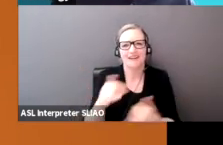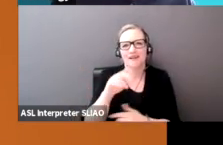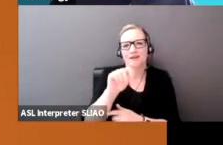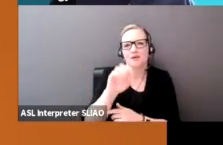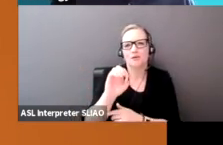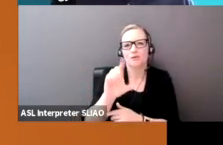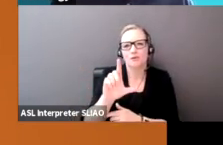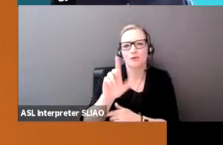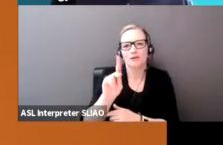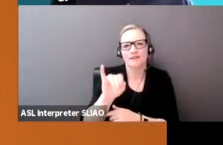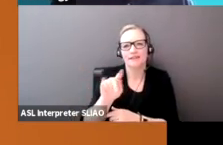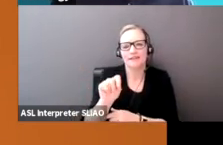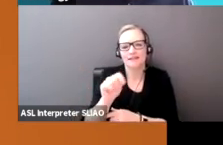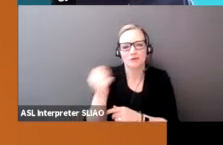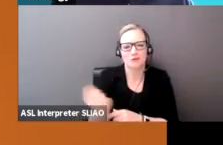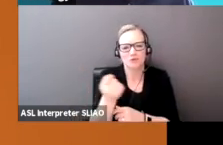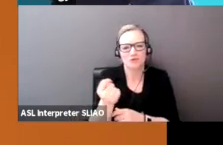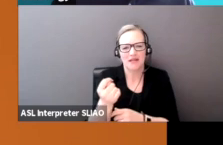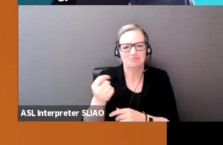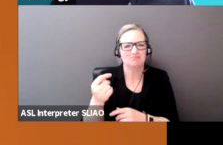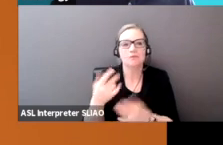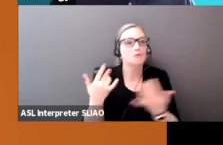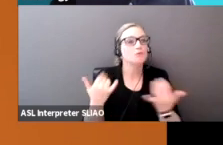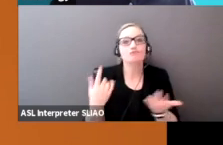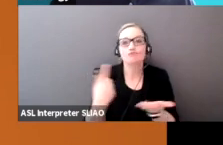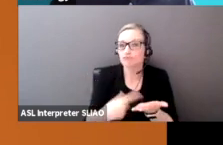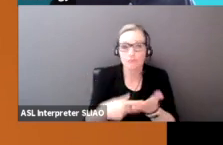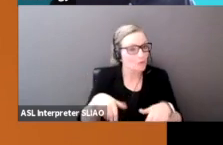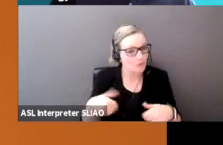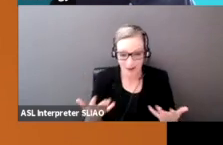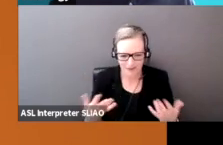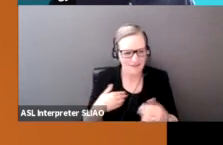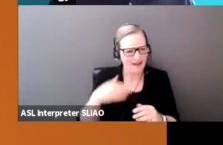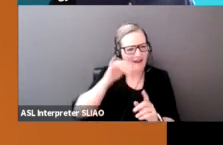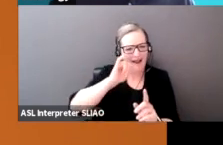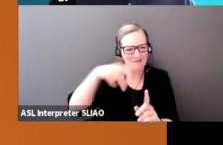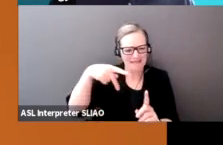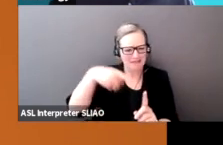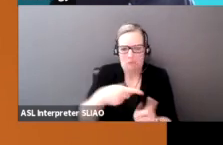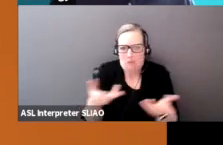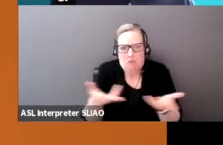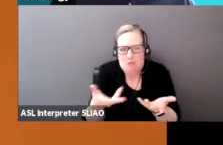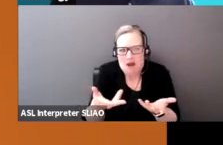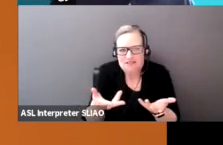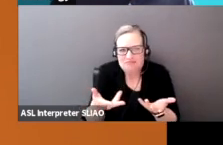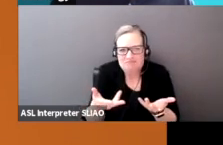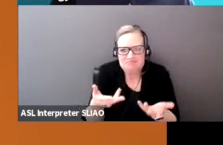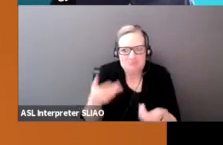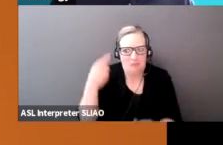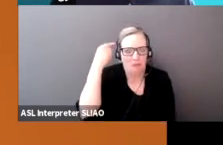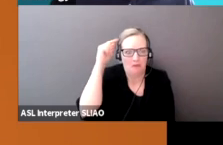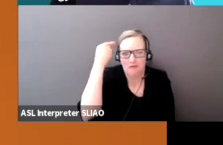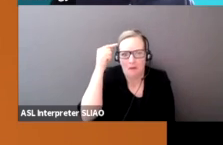and what do I do with it? So We've got about an hour,